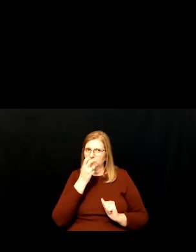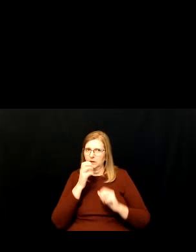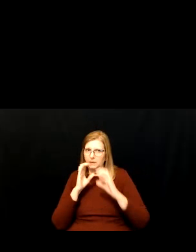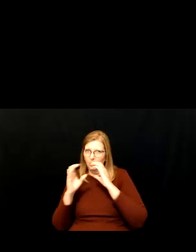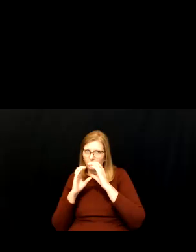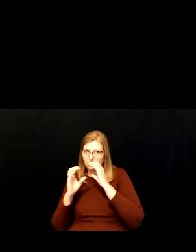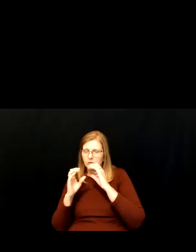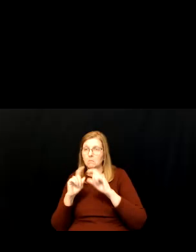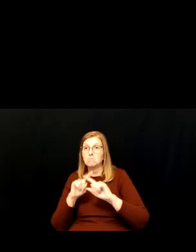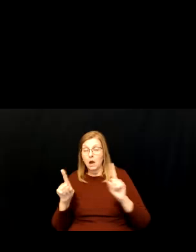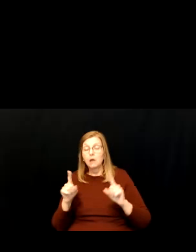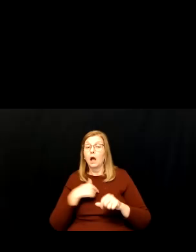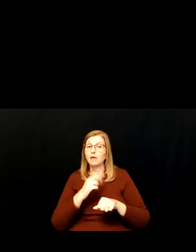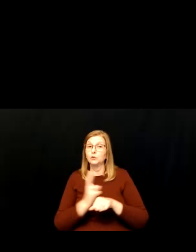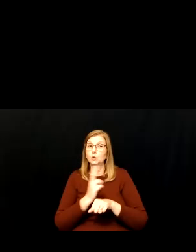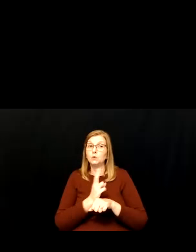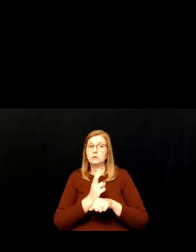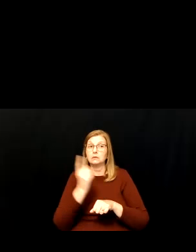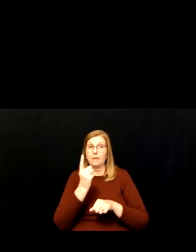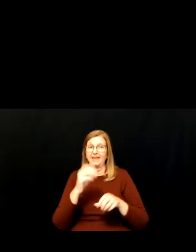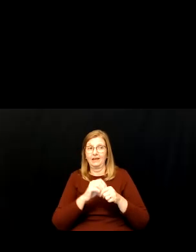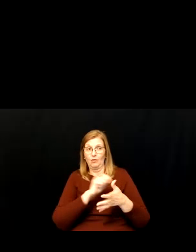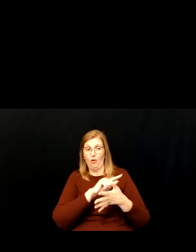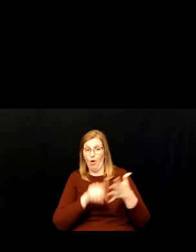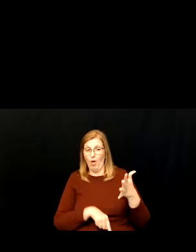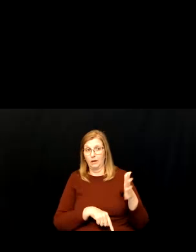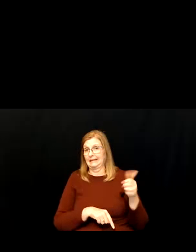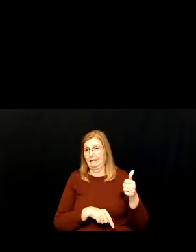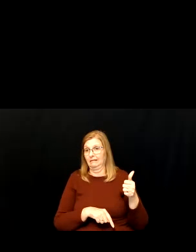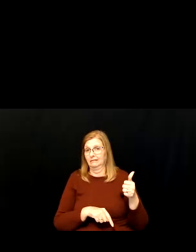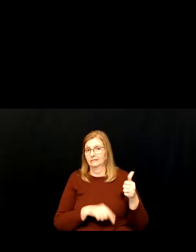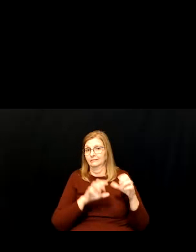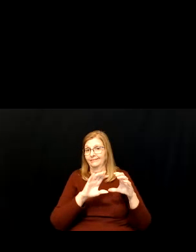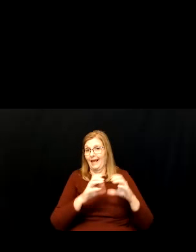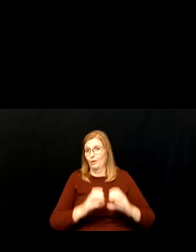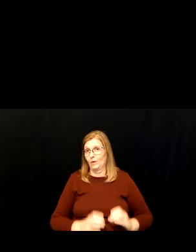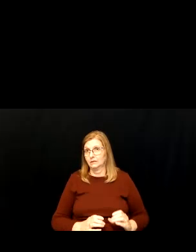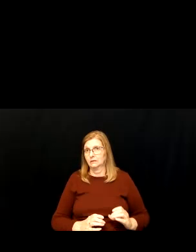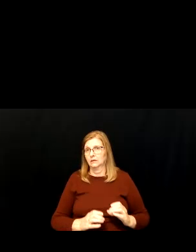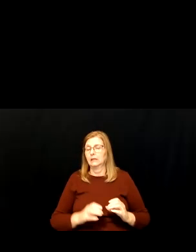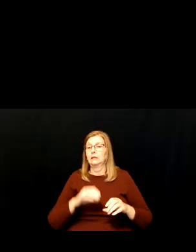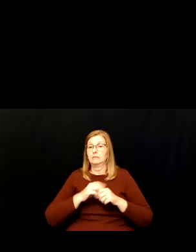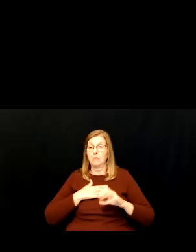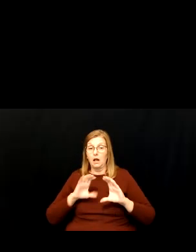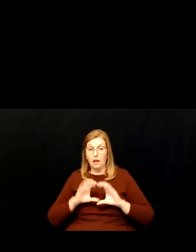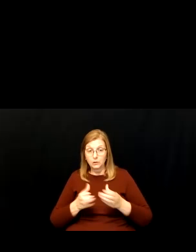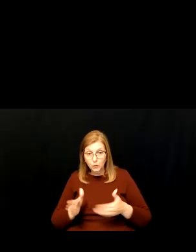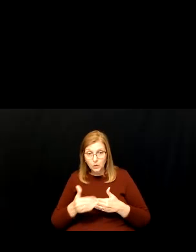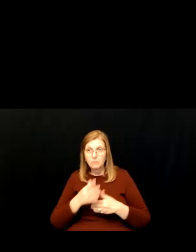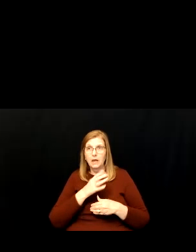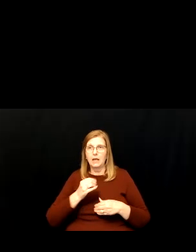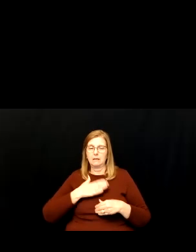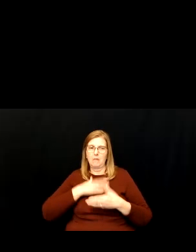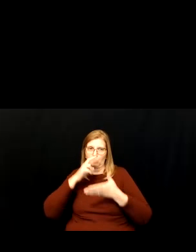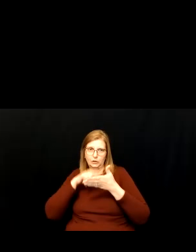However, I have used something in every single one of these categories in my classroom and then also in my